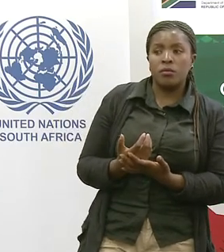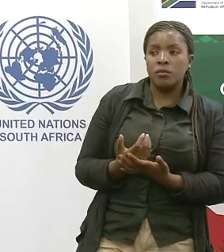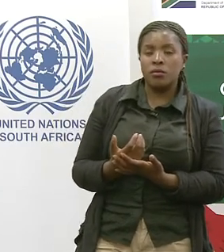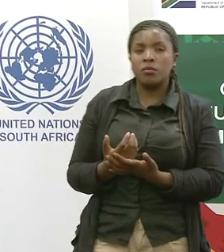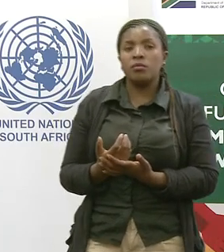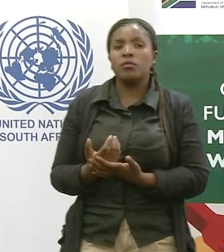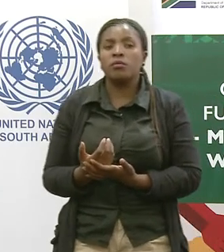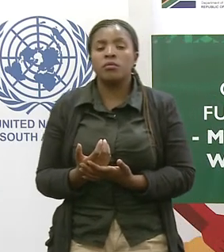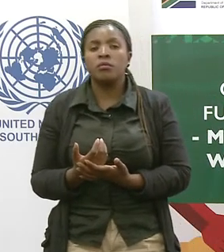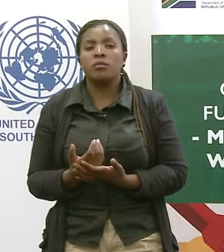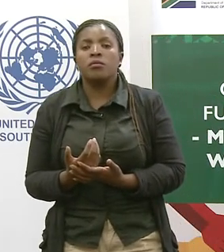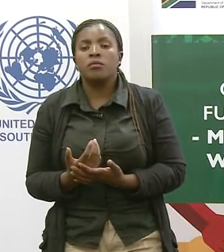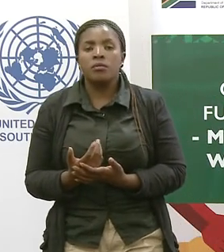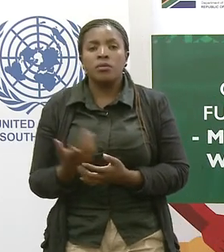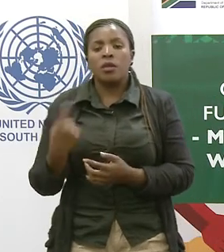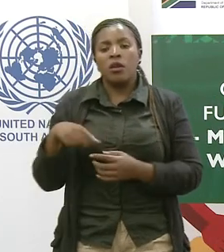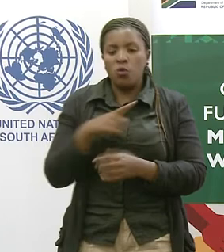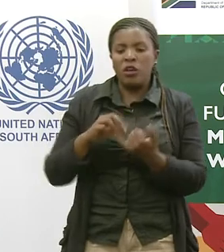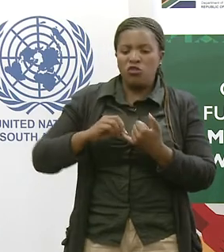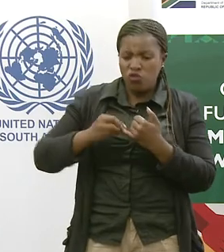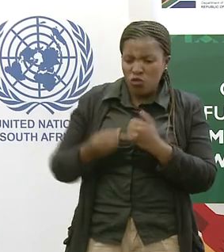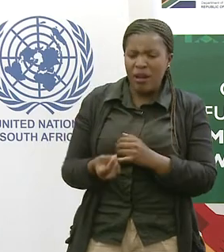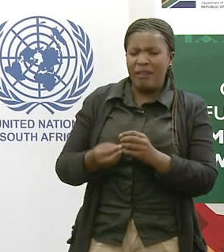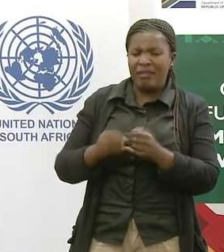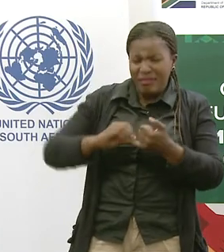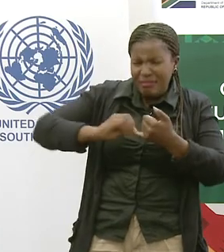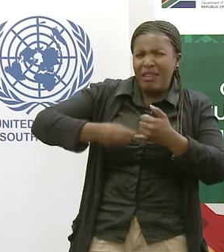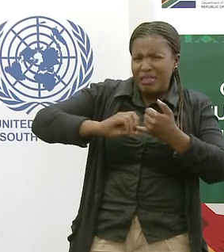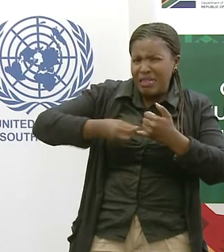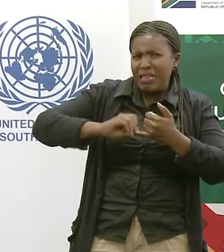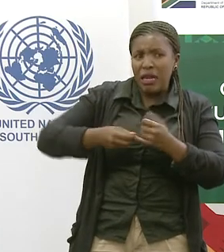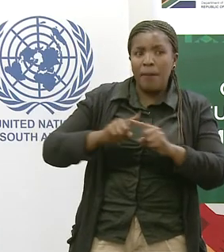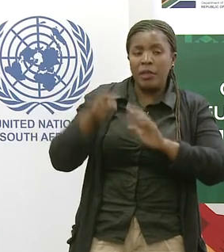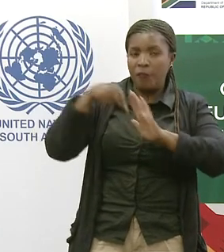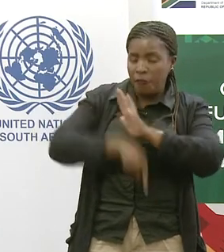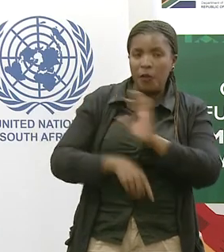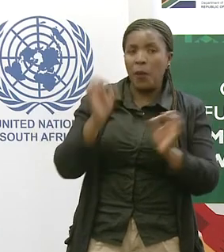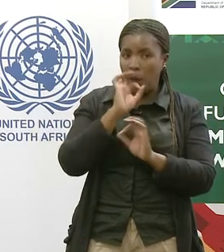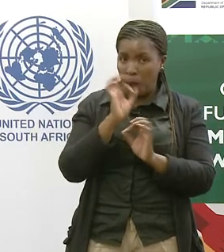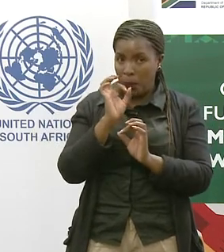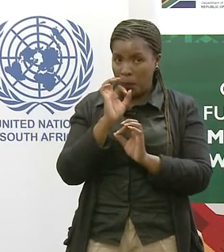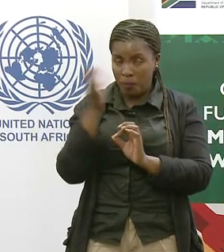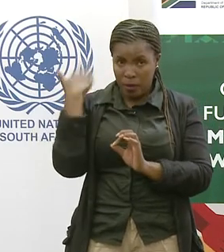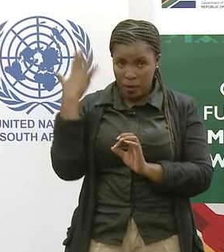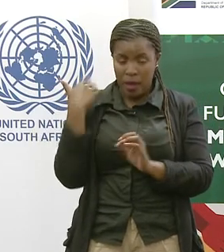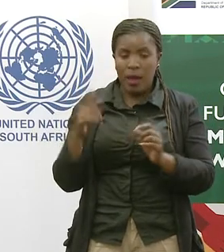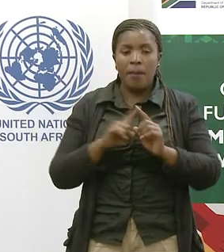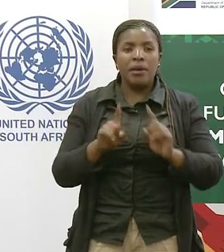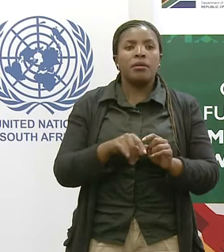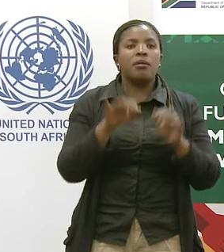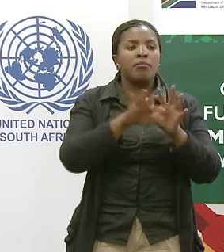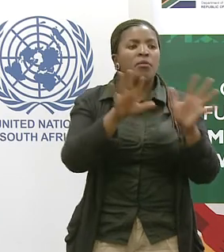scraped the surface as far as that redress agenda. But the younger people are beginning to say, why are you calling me